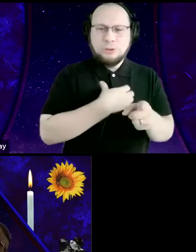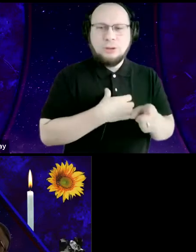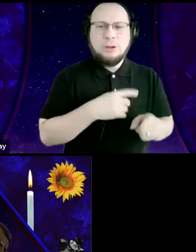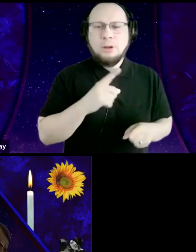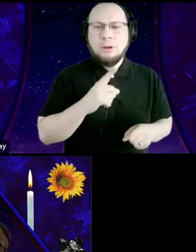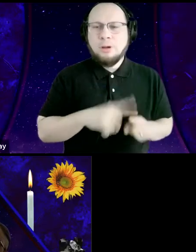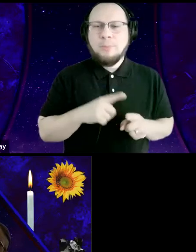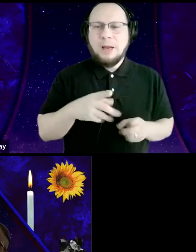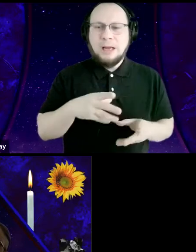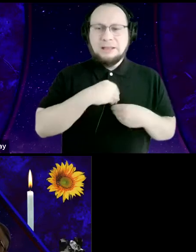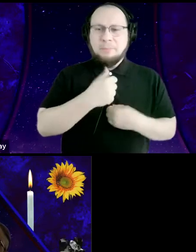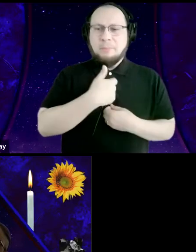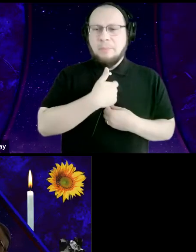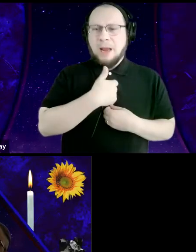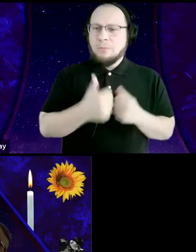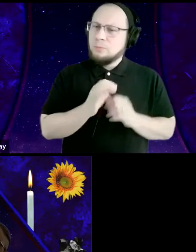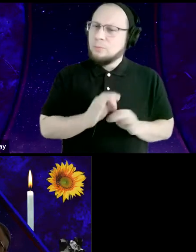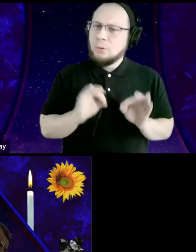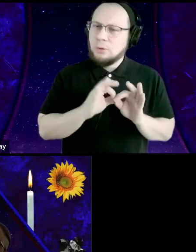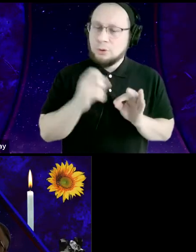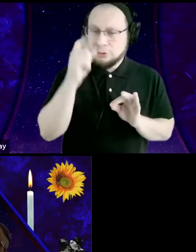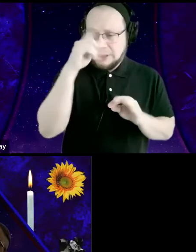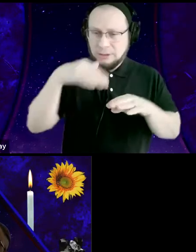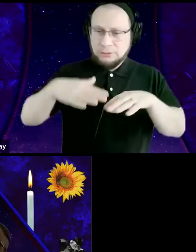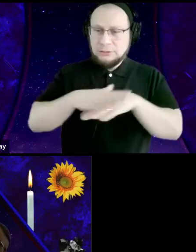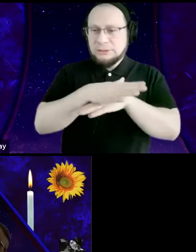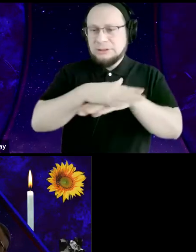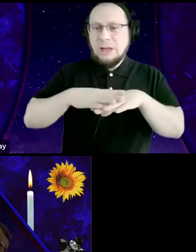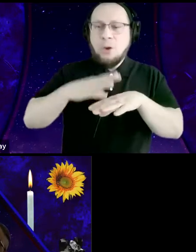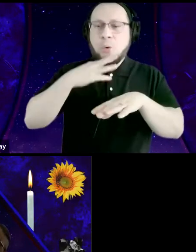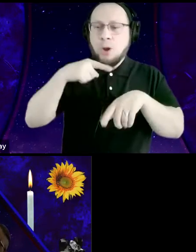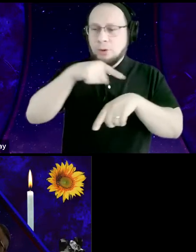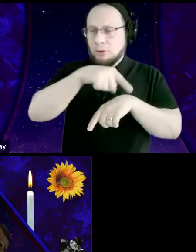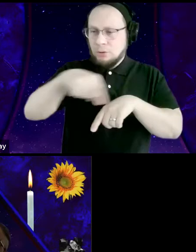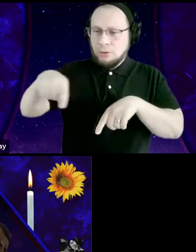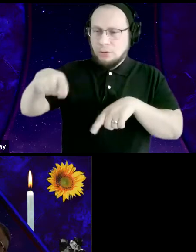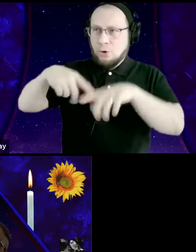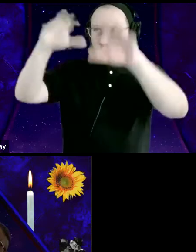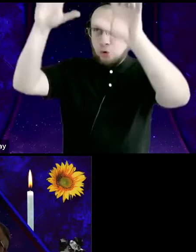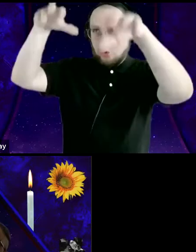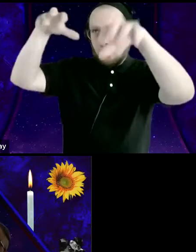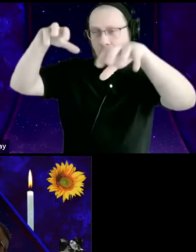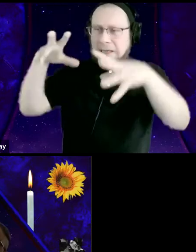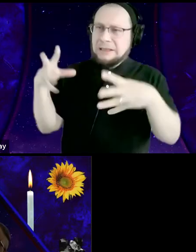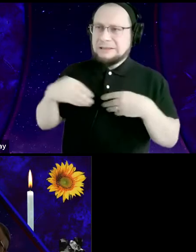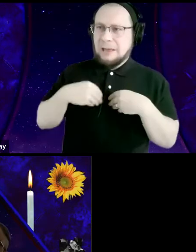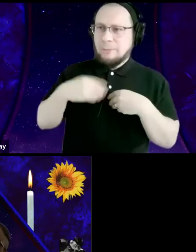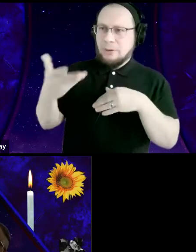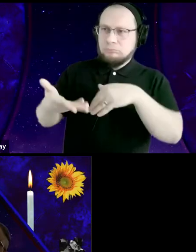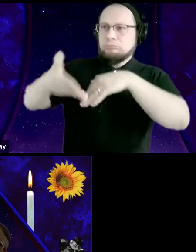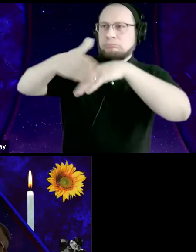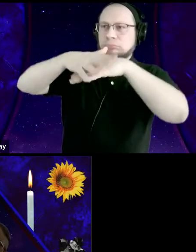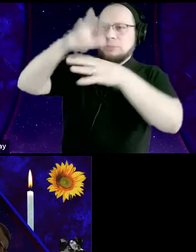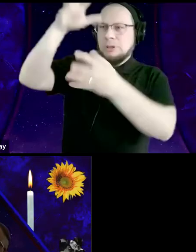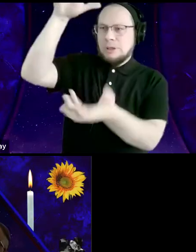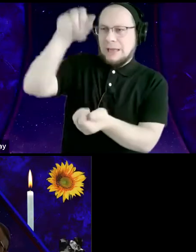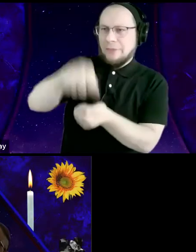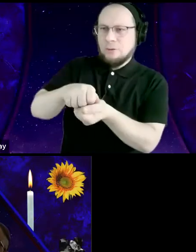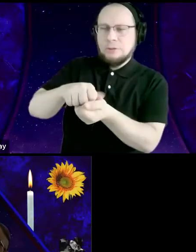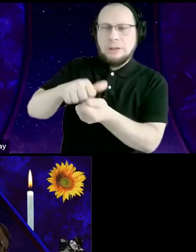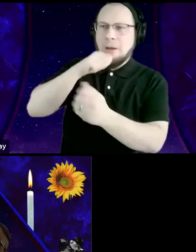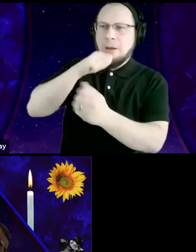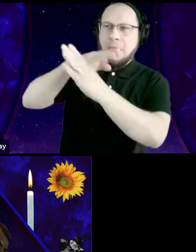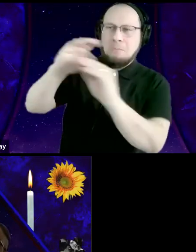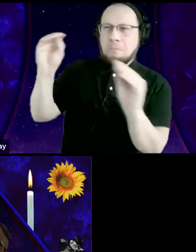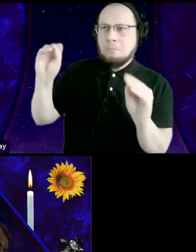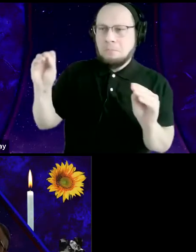acceptance shine? The sea, all water, yet receives rain still, and in abundance addeth to his store.